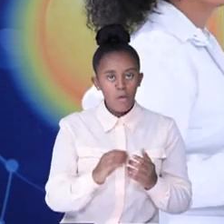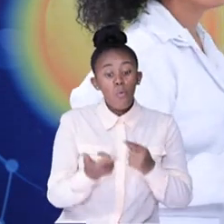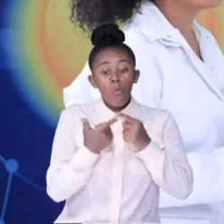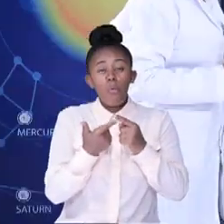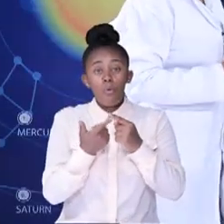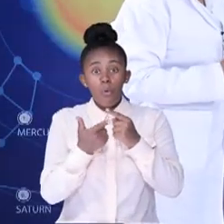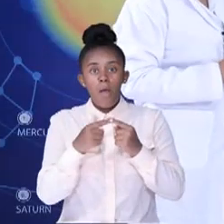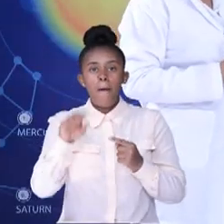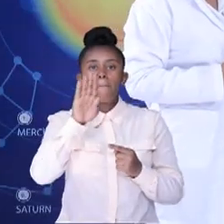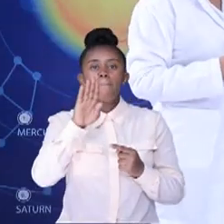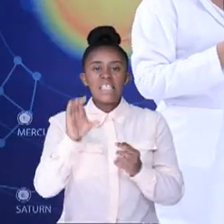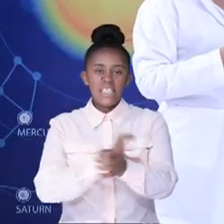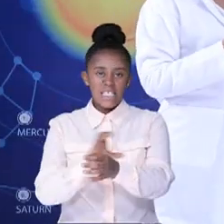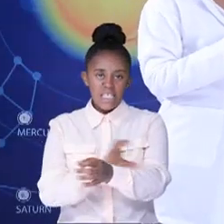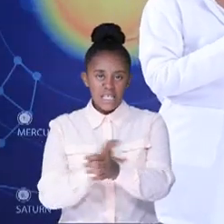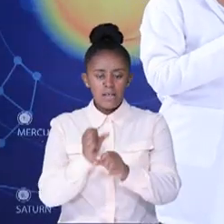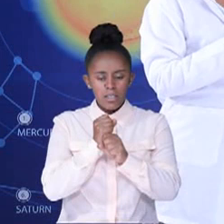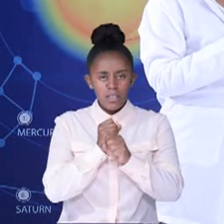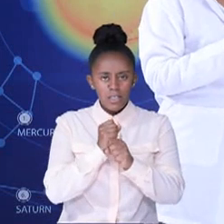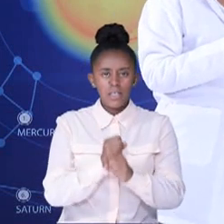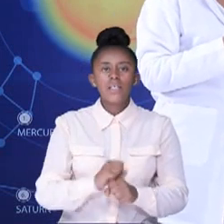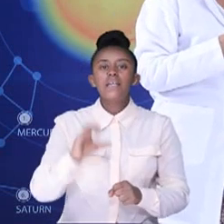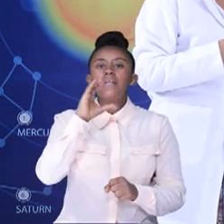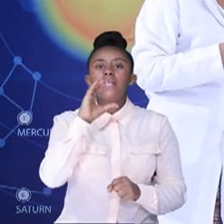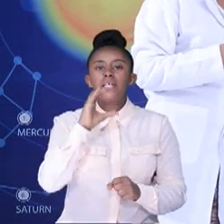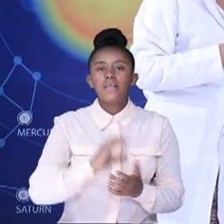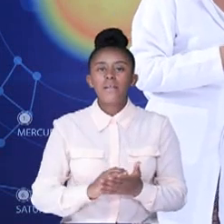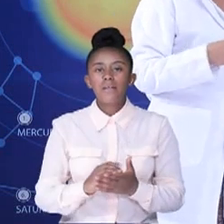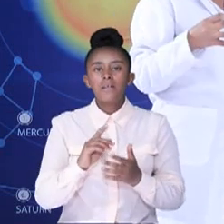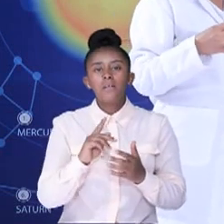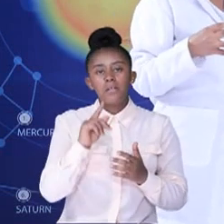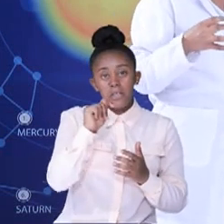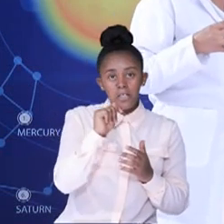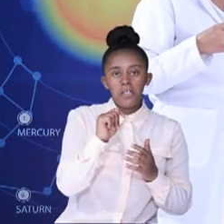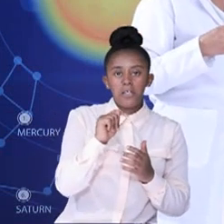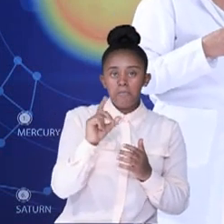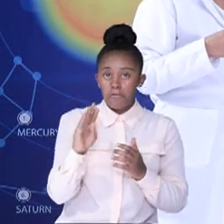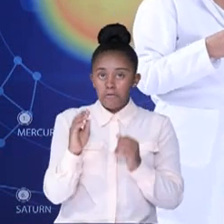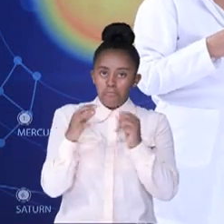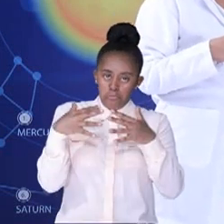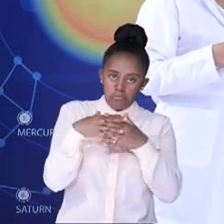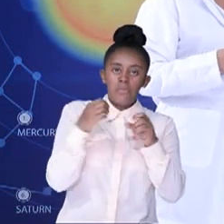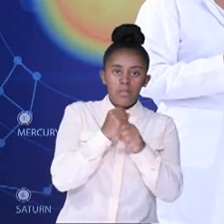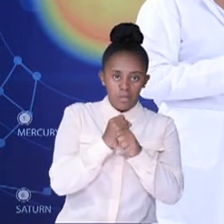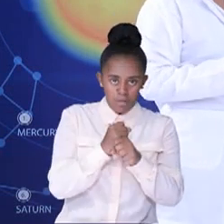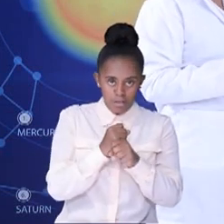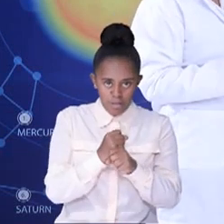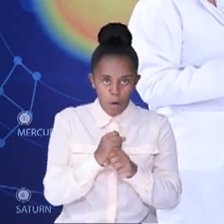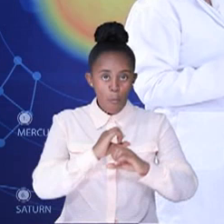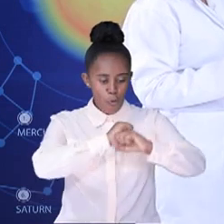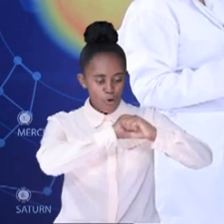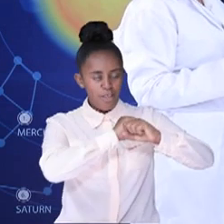cells, which are also work with T cells in collaboration to protect our